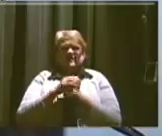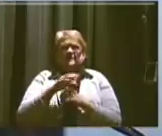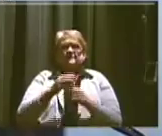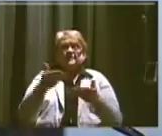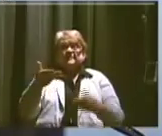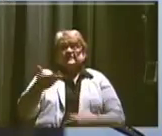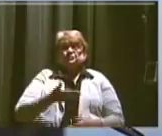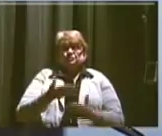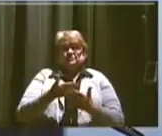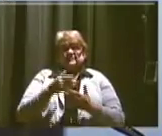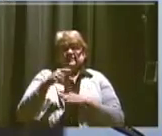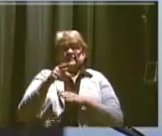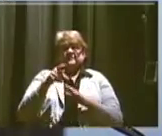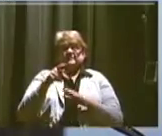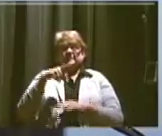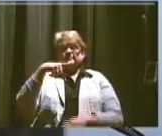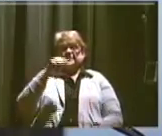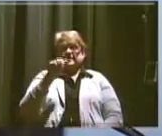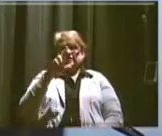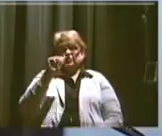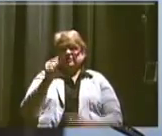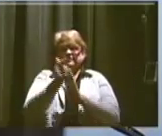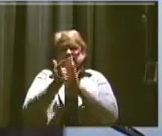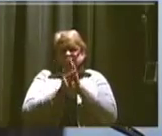are going over torts,